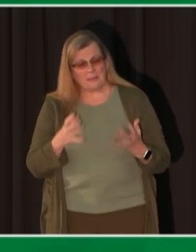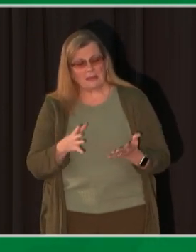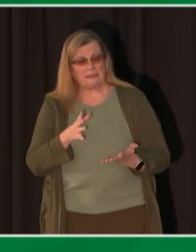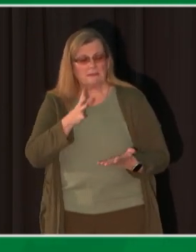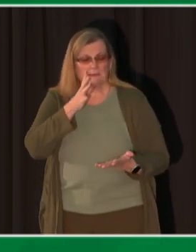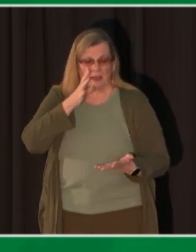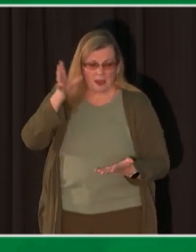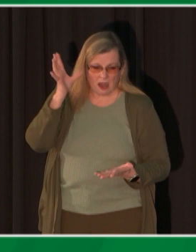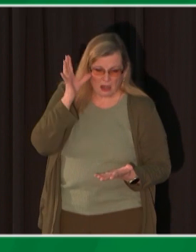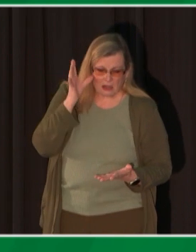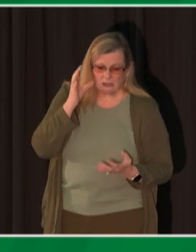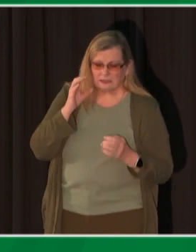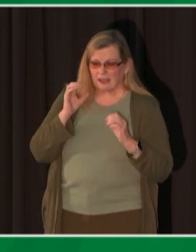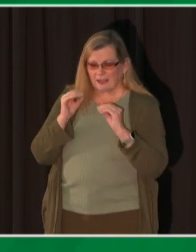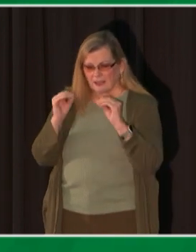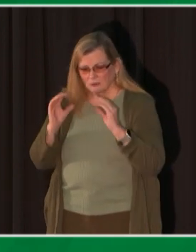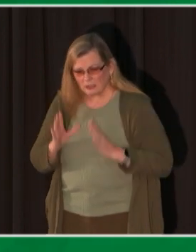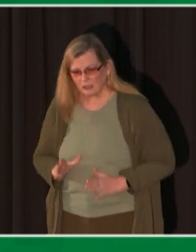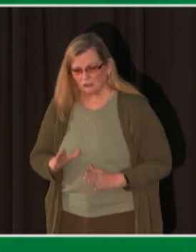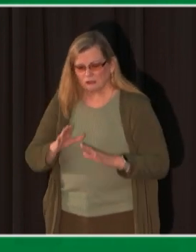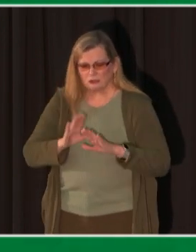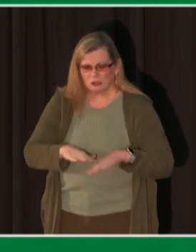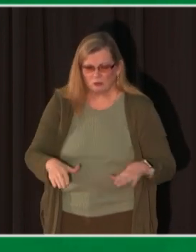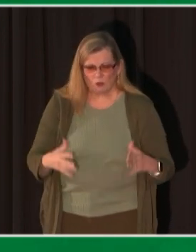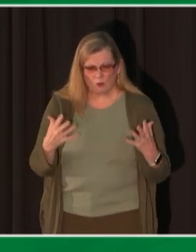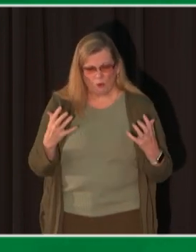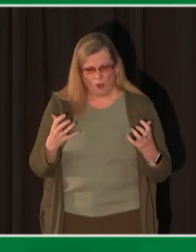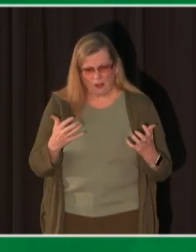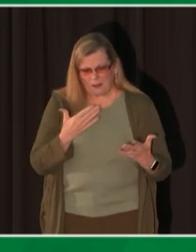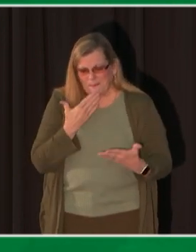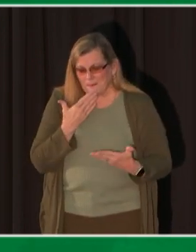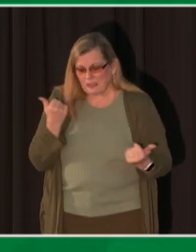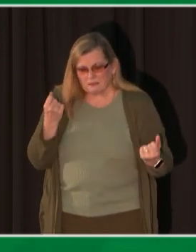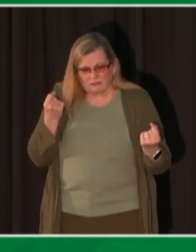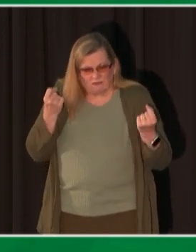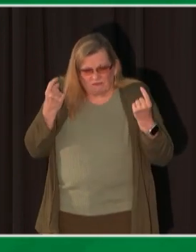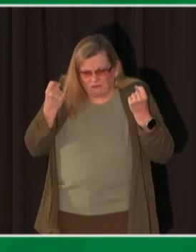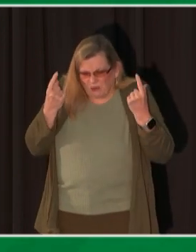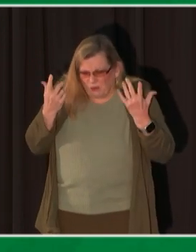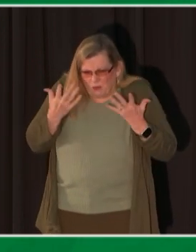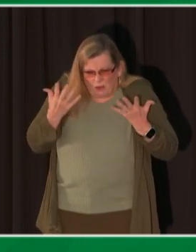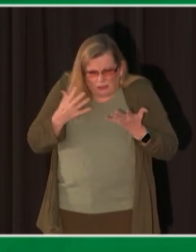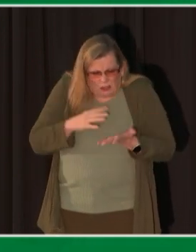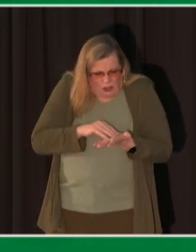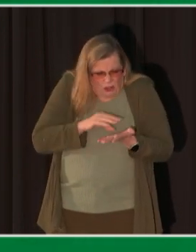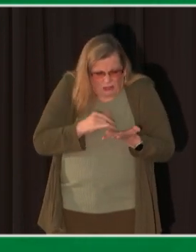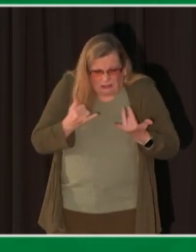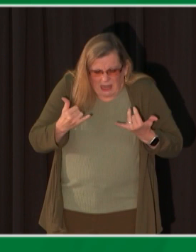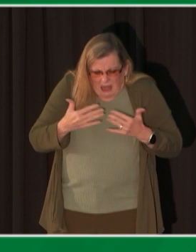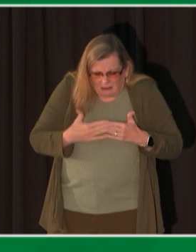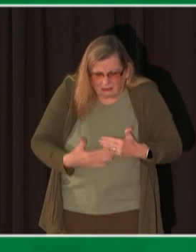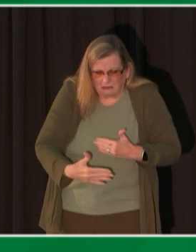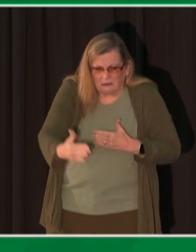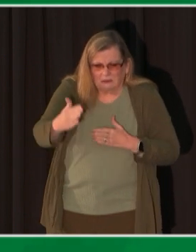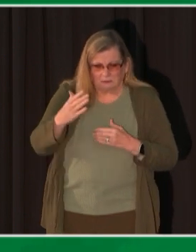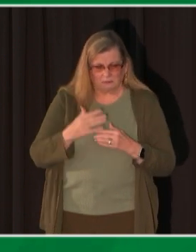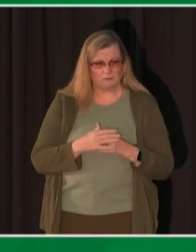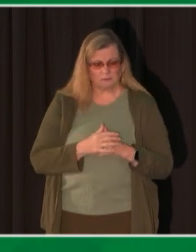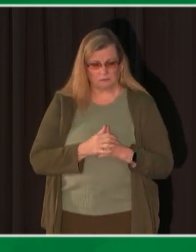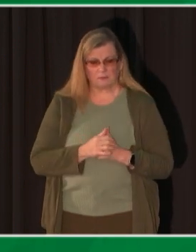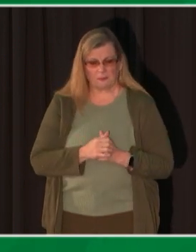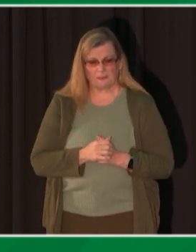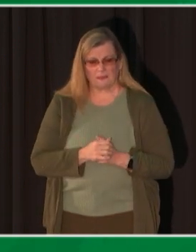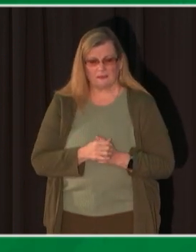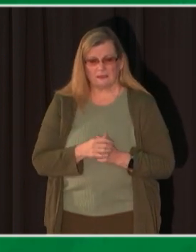are eager to have a better sense of what learning looks like going forward. And as I've said before, closing